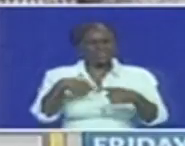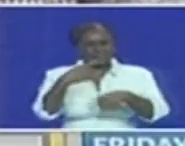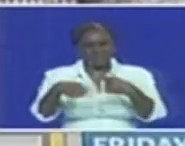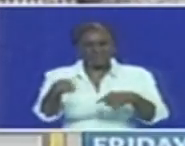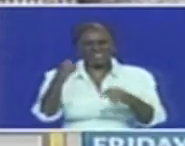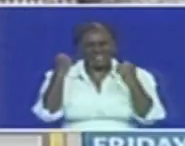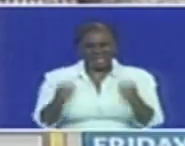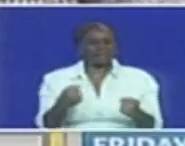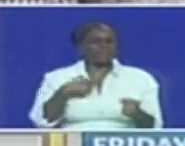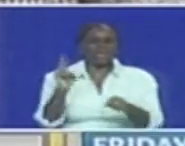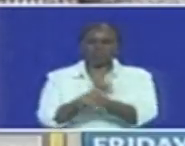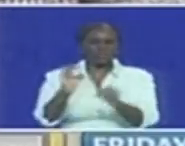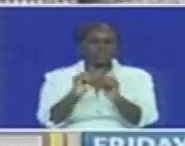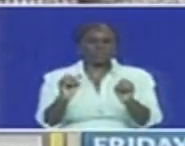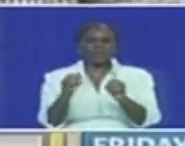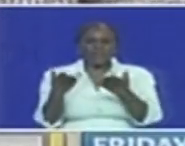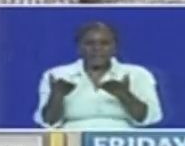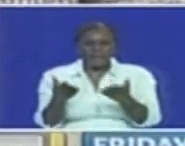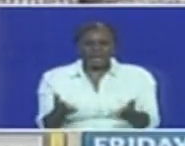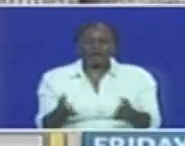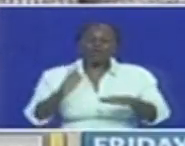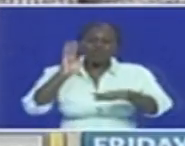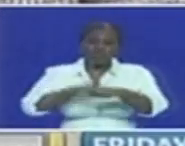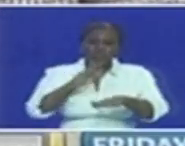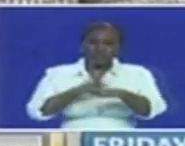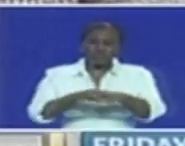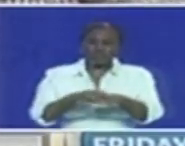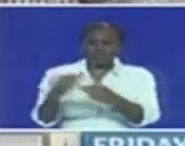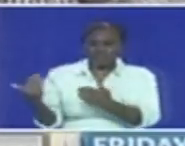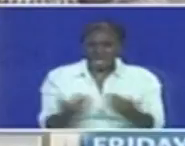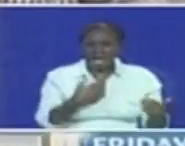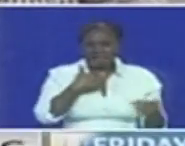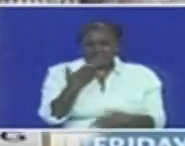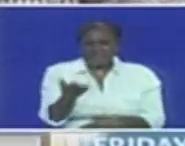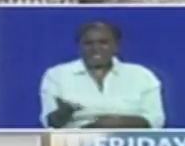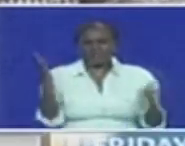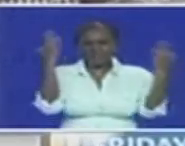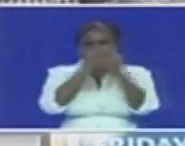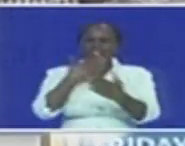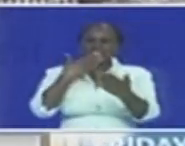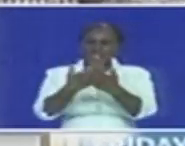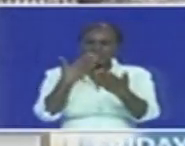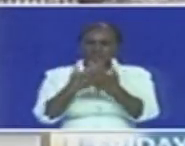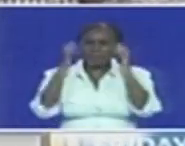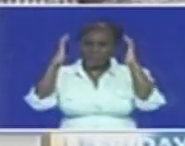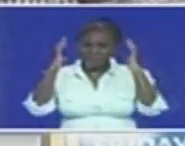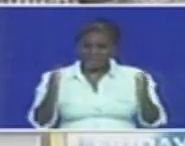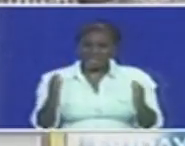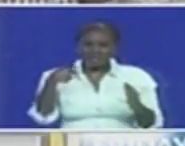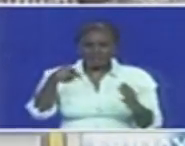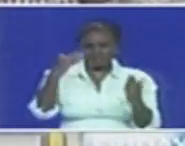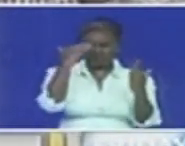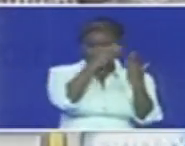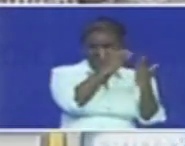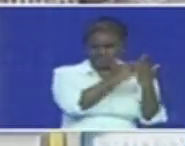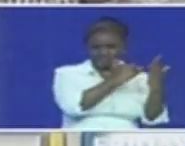continuity. All right, Willis, it has been great having you tonight. Thank you very much for the lesson,